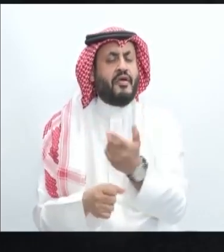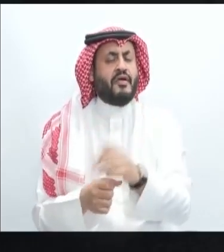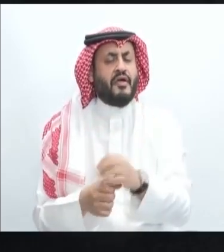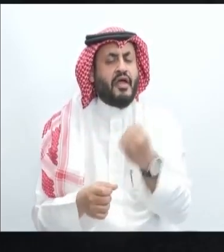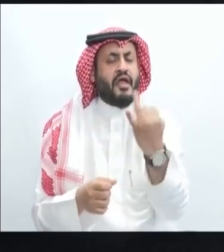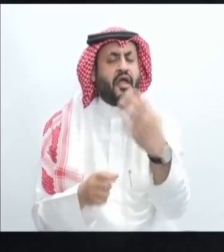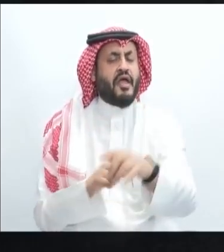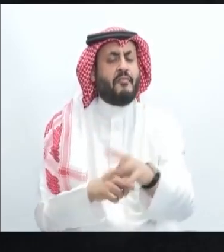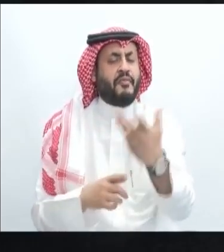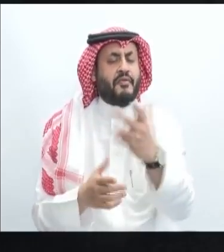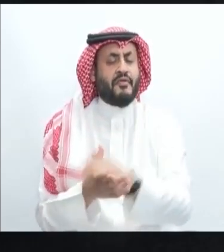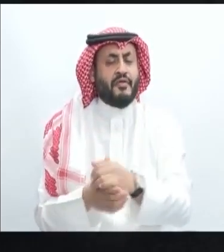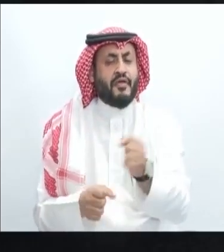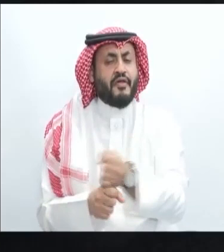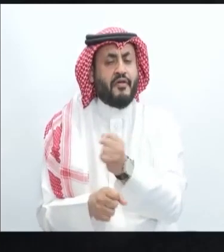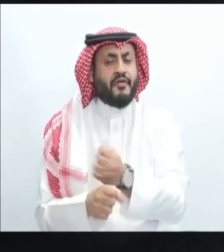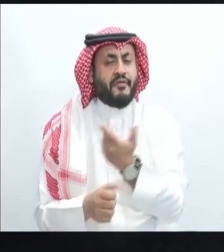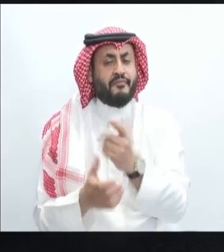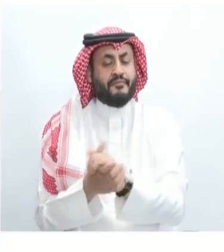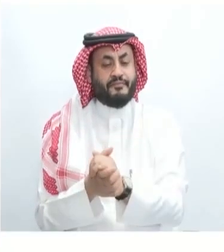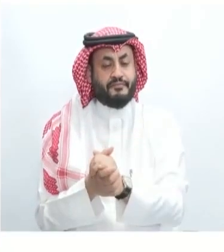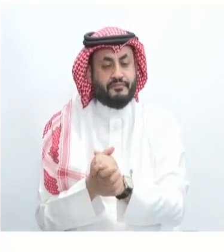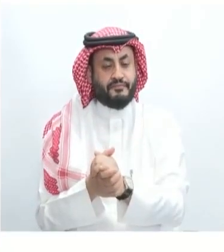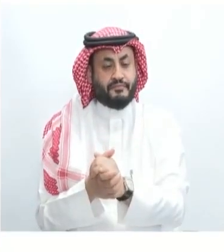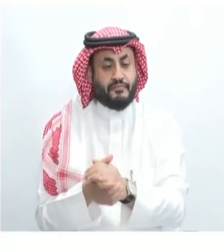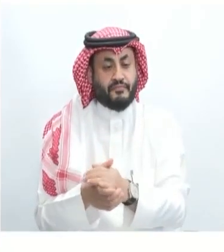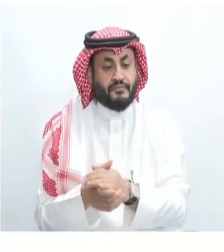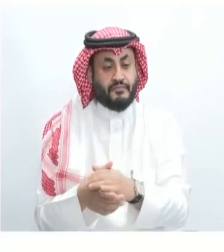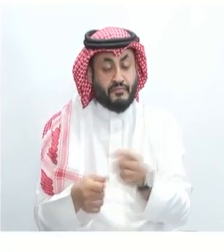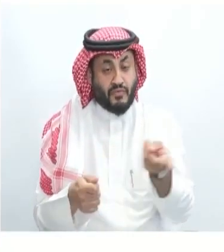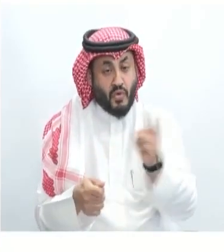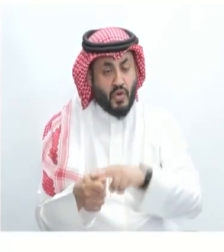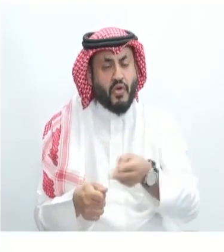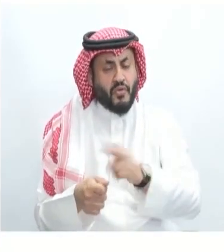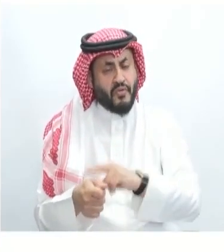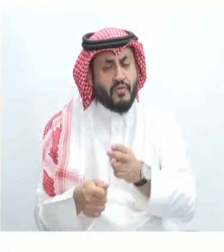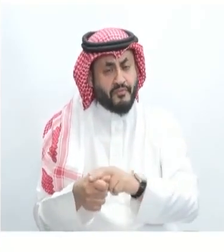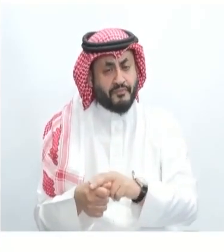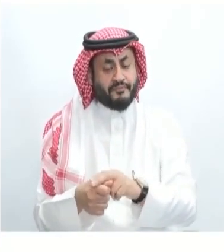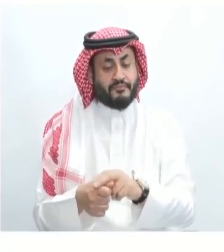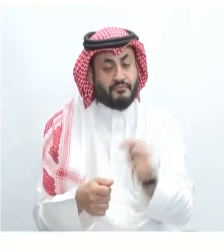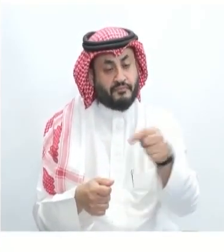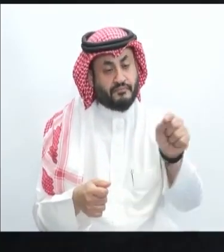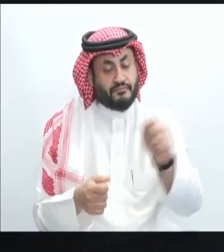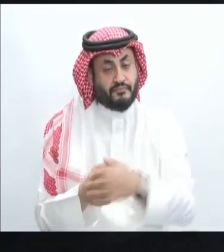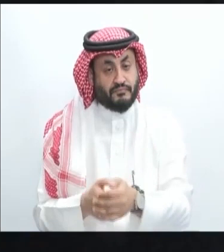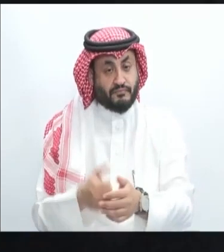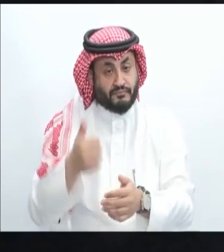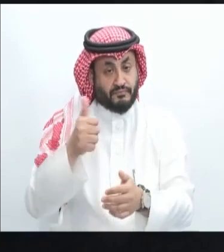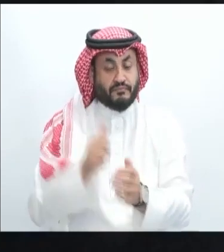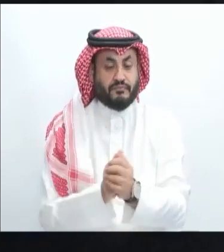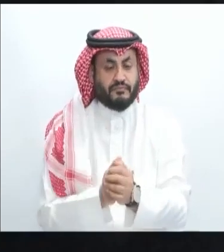many times are you doing this thing? If it's the first one, I always do, then you will have 10